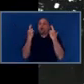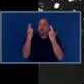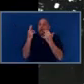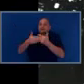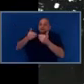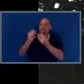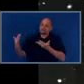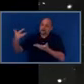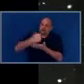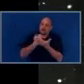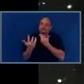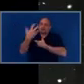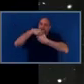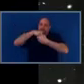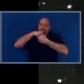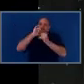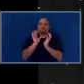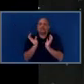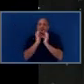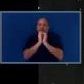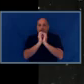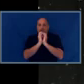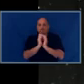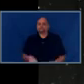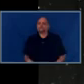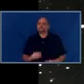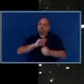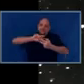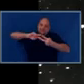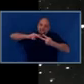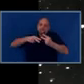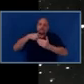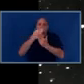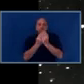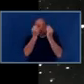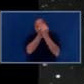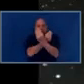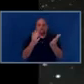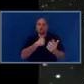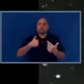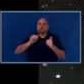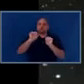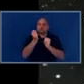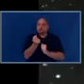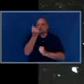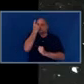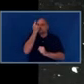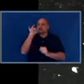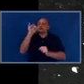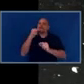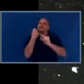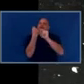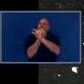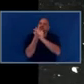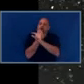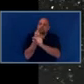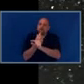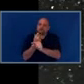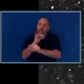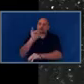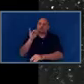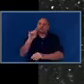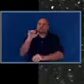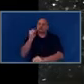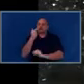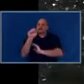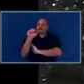head. The second piece of information we're trying to understand is the geometry of the TAG-SAM head against the surface. So